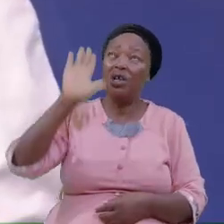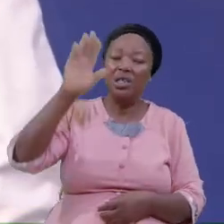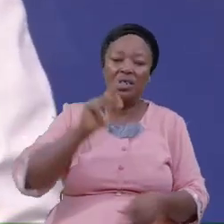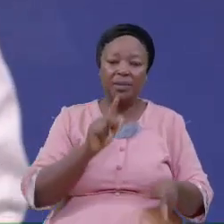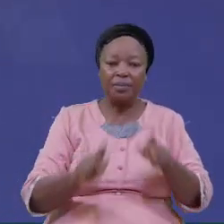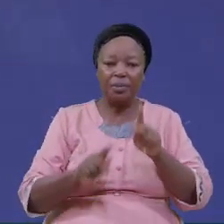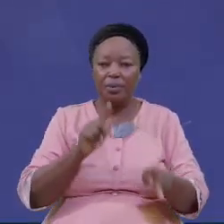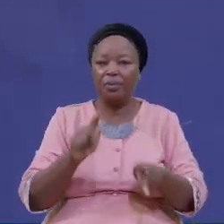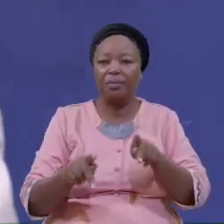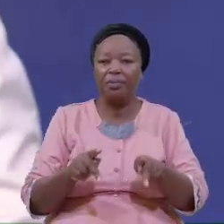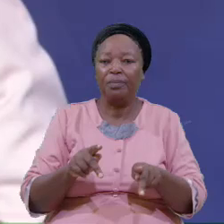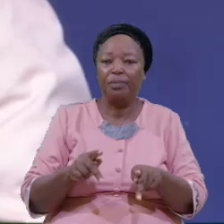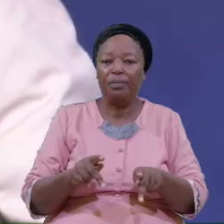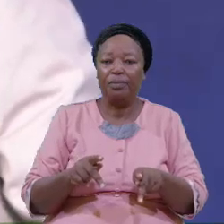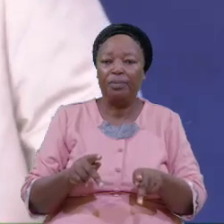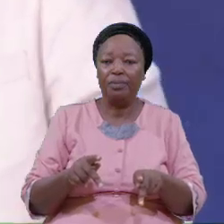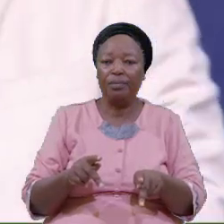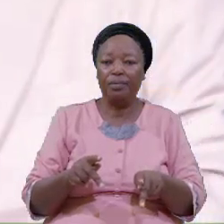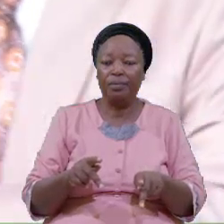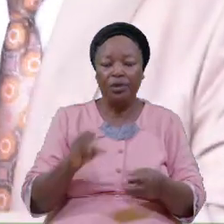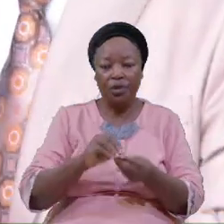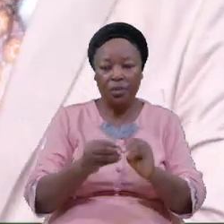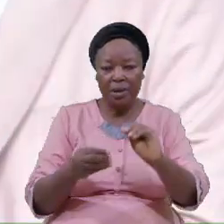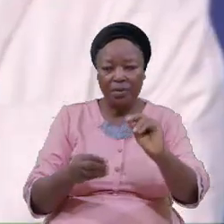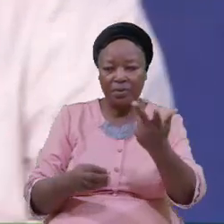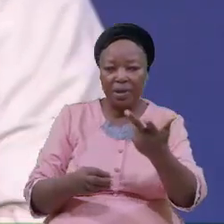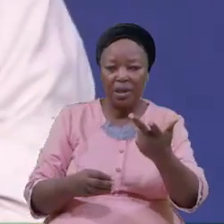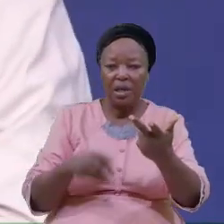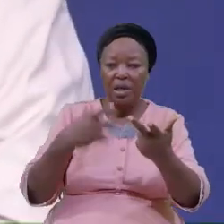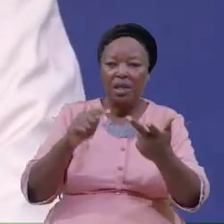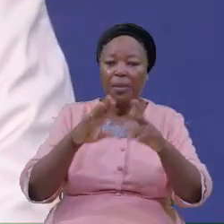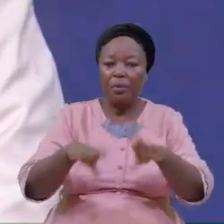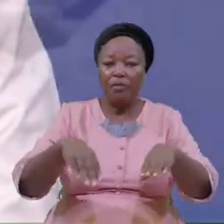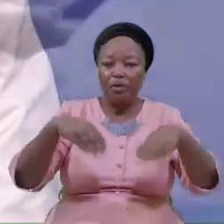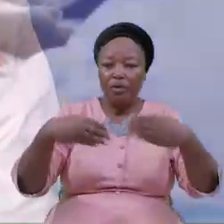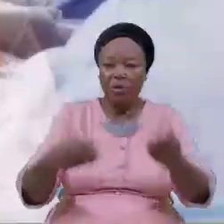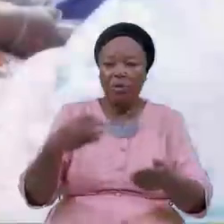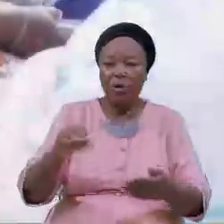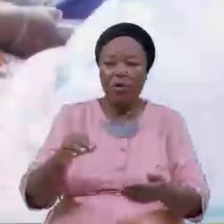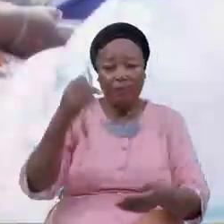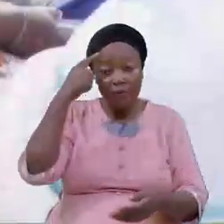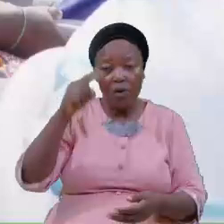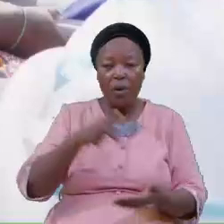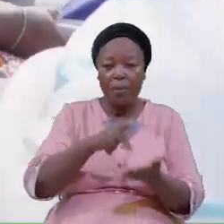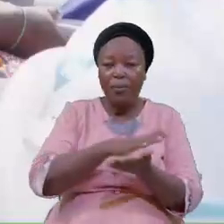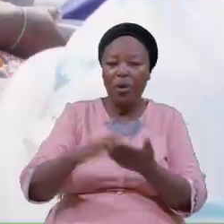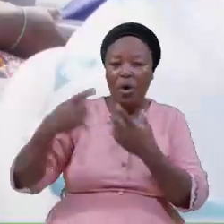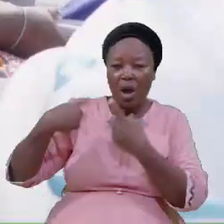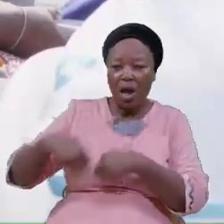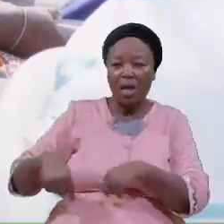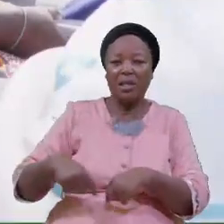Number three, the provision of pure heart at present.